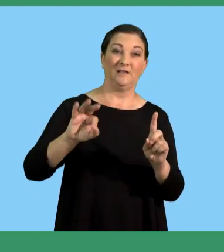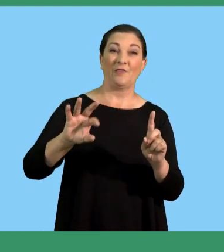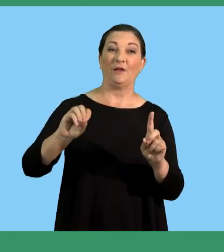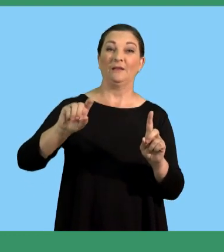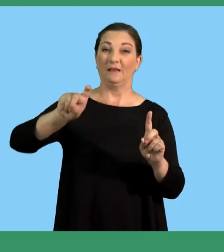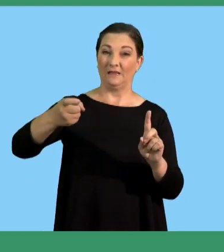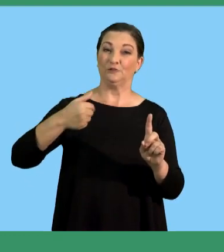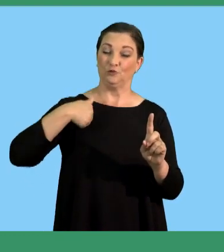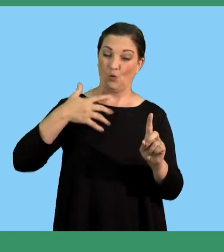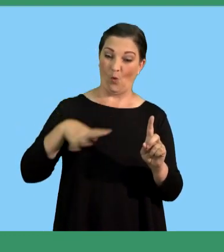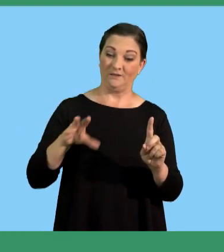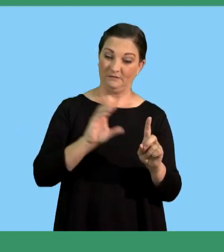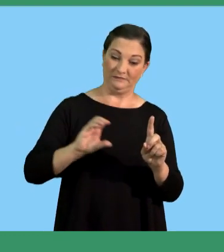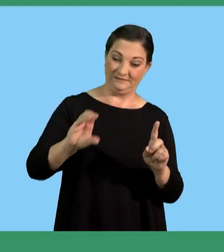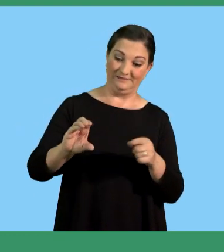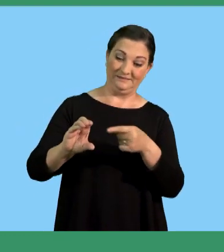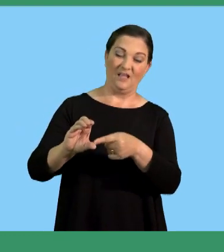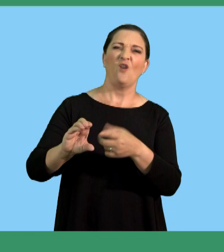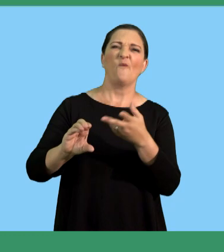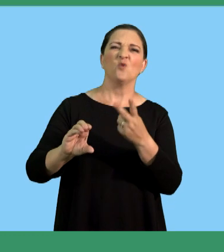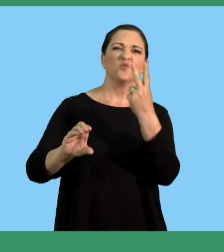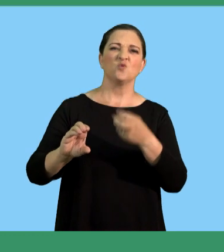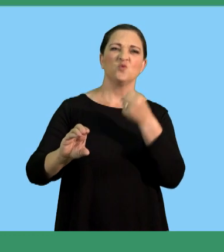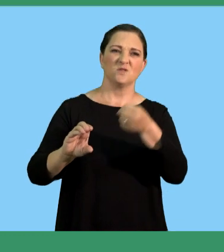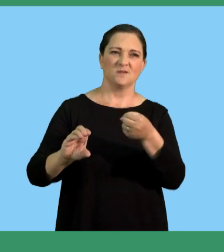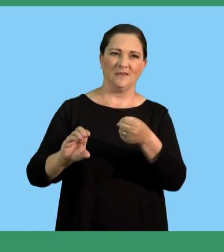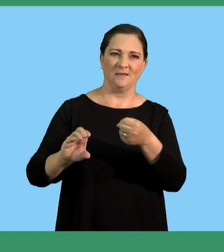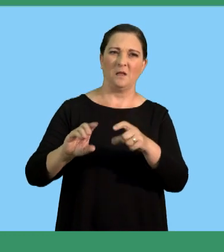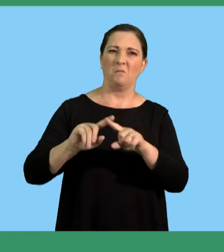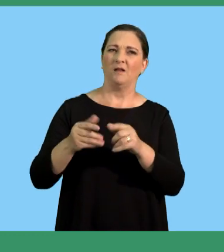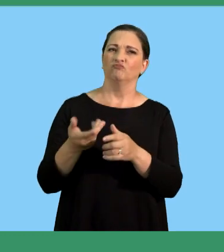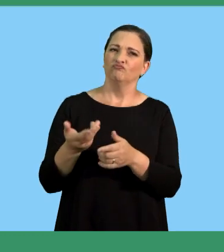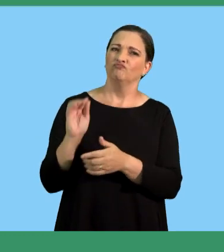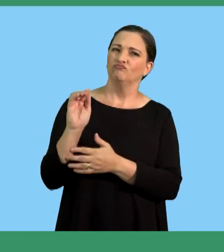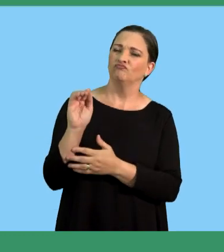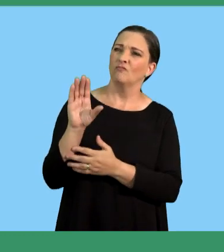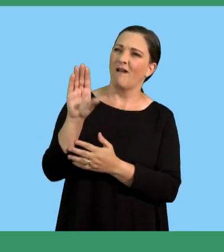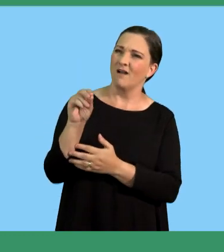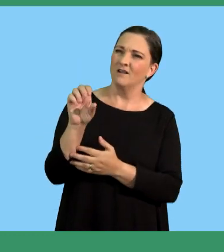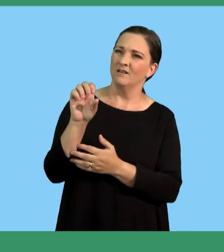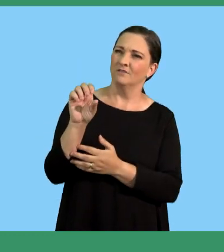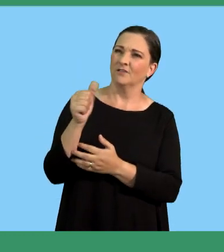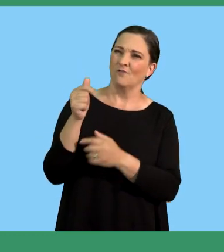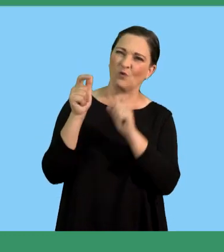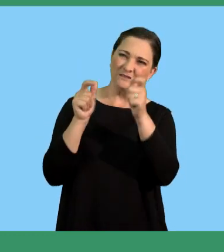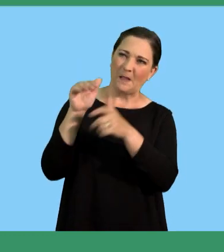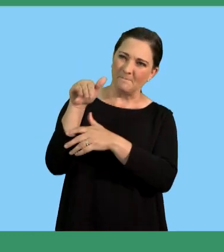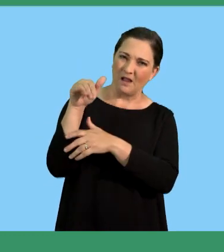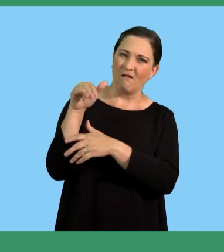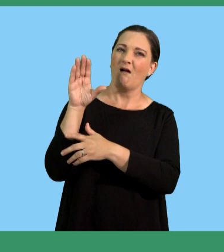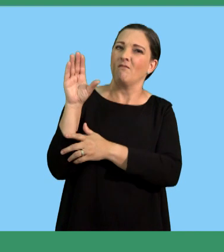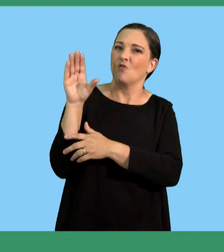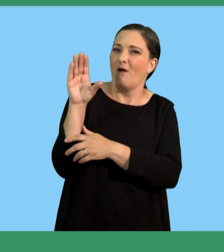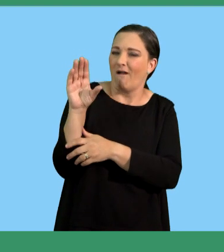30,000 in a fixed deposit for 2 years. He approached Saint Bank and they offered him